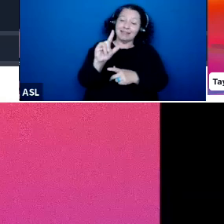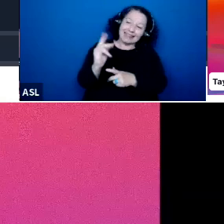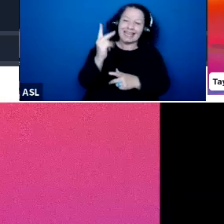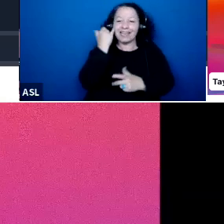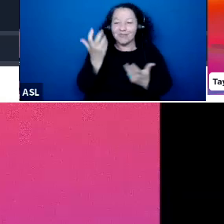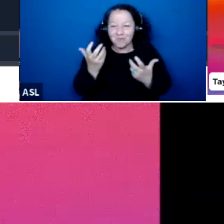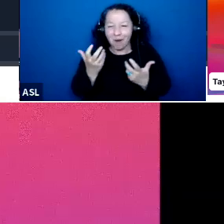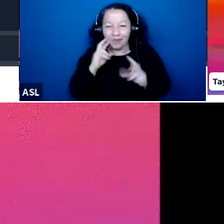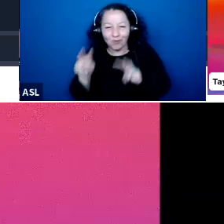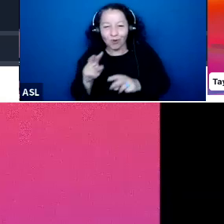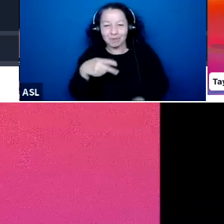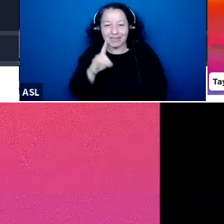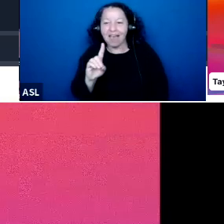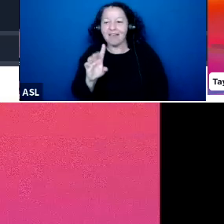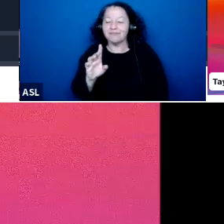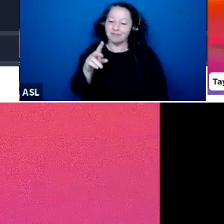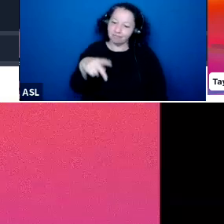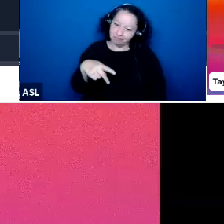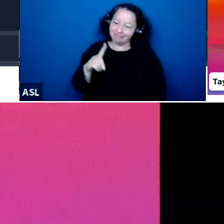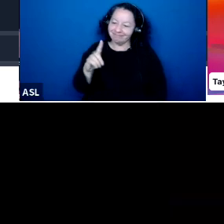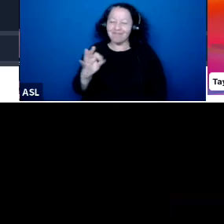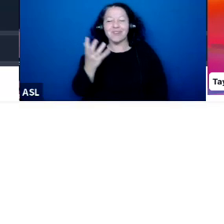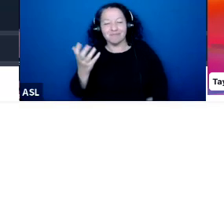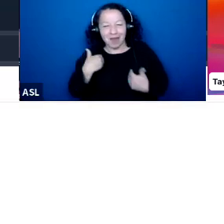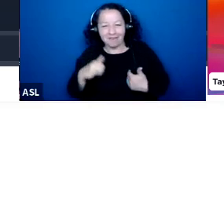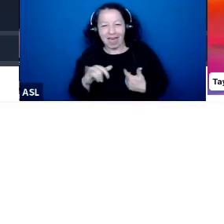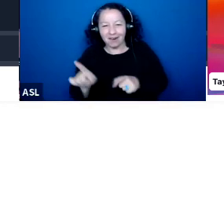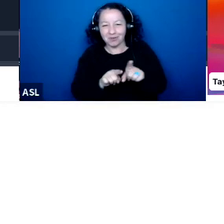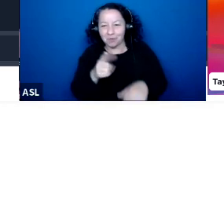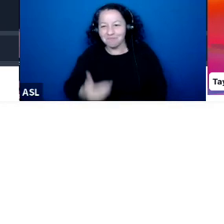PDF. We got you right there. So